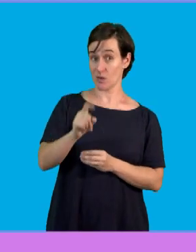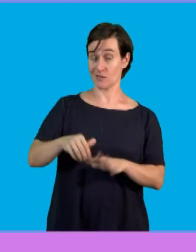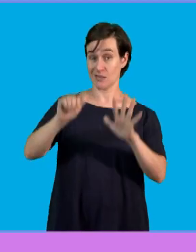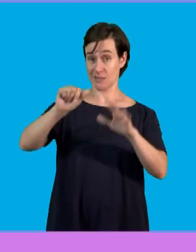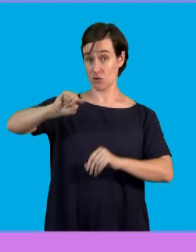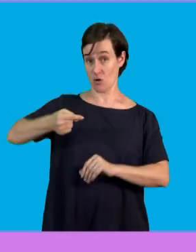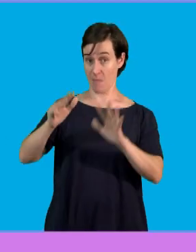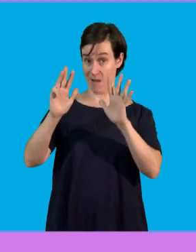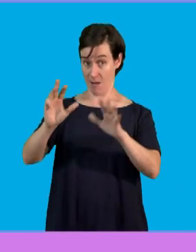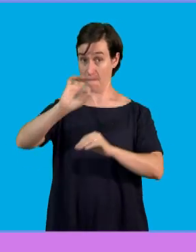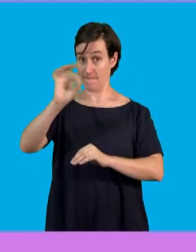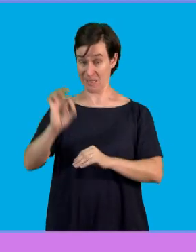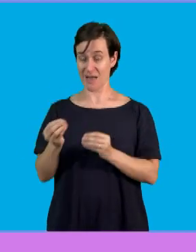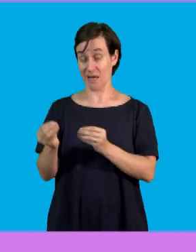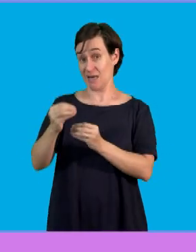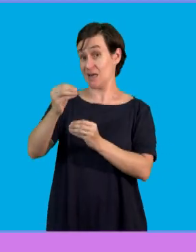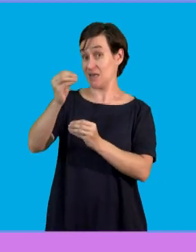of 6.9, so